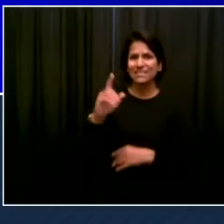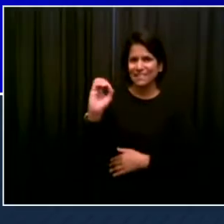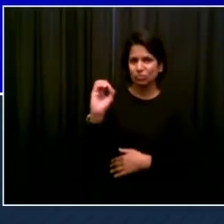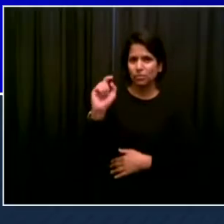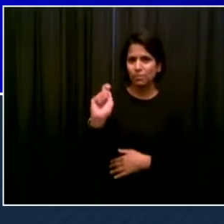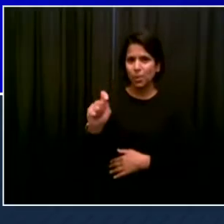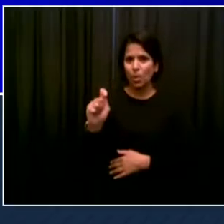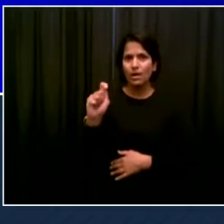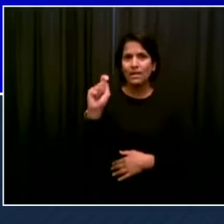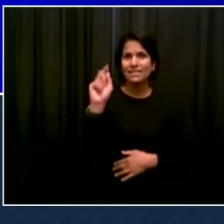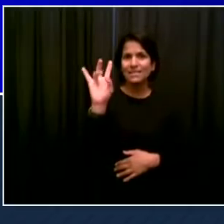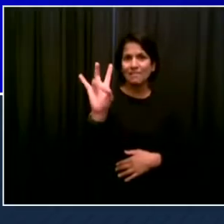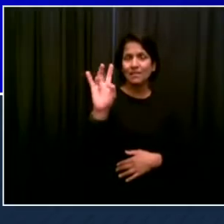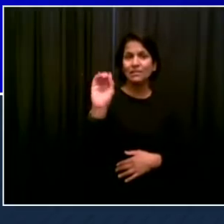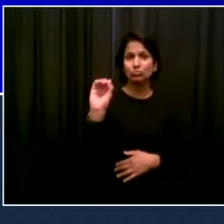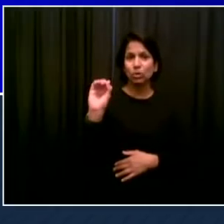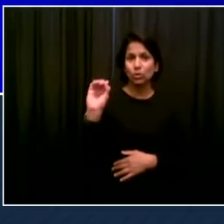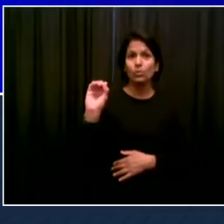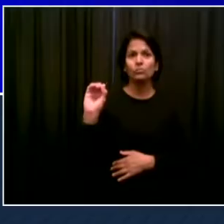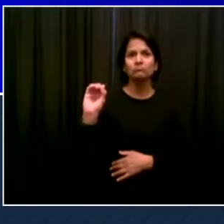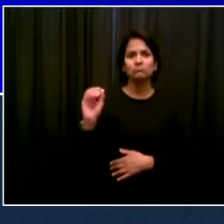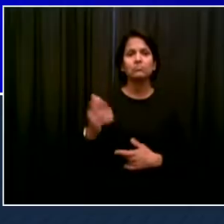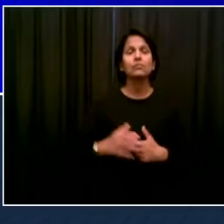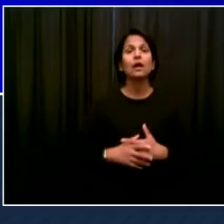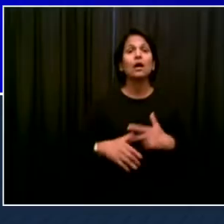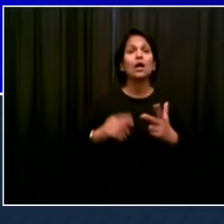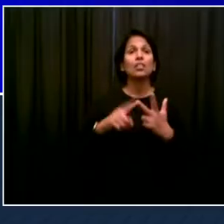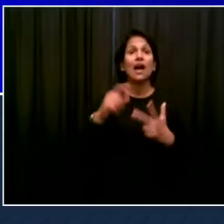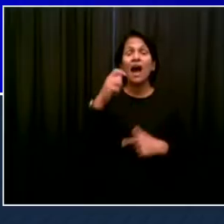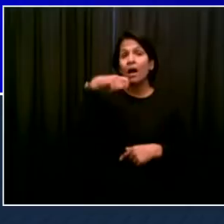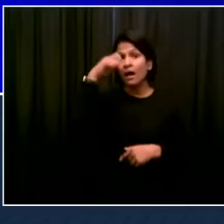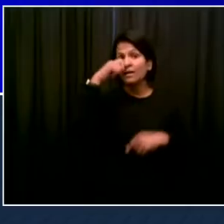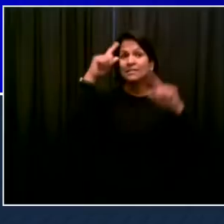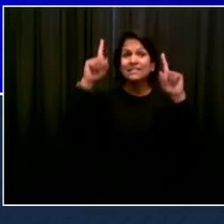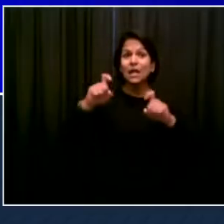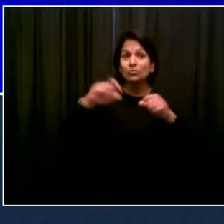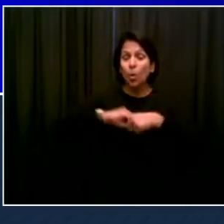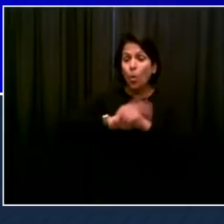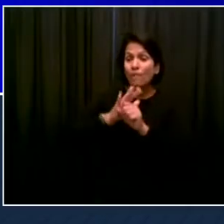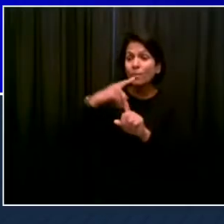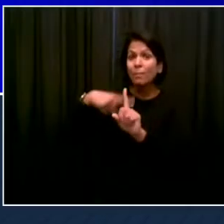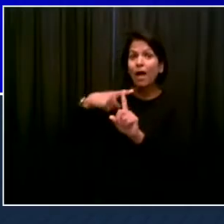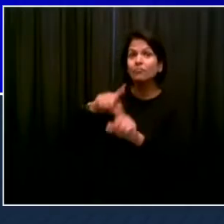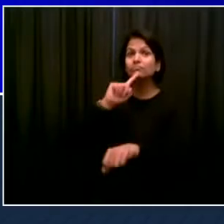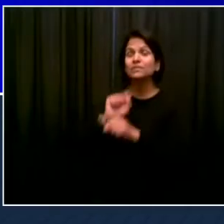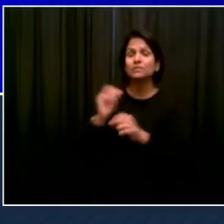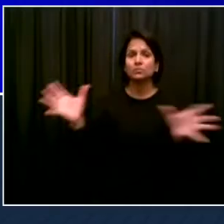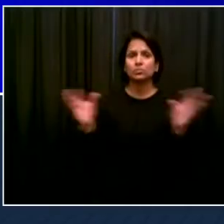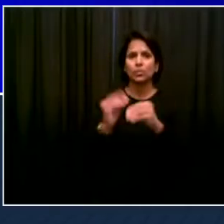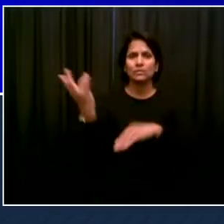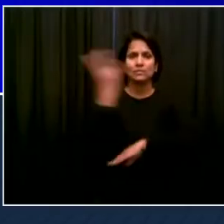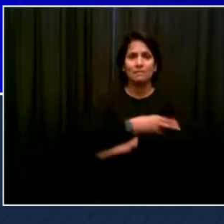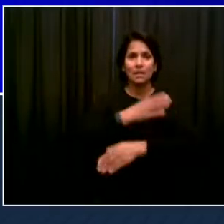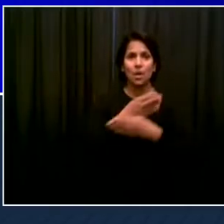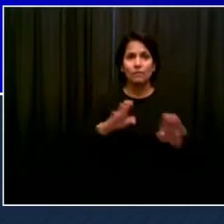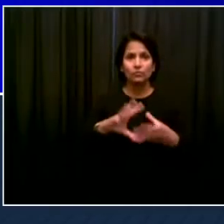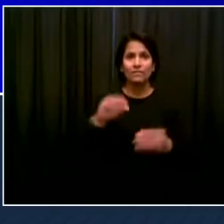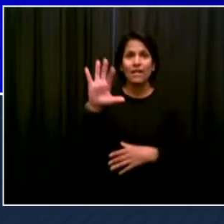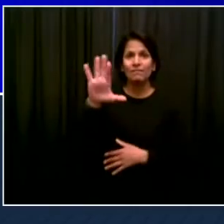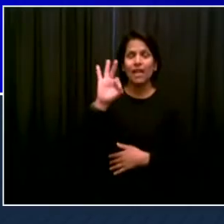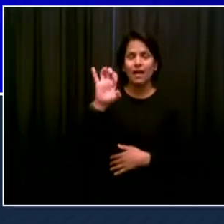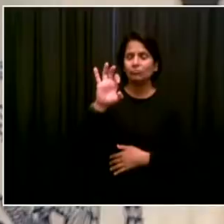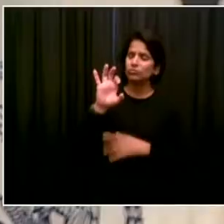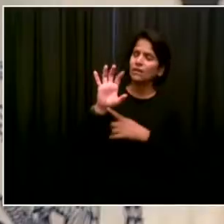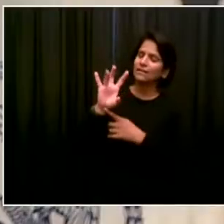0.70. And number three, new reported cases on a 7-day average. Today's report, 958 cases. A few words in Spanish, of